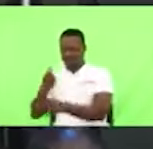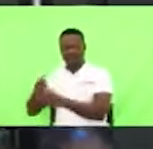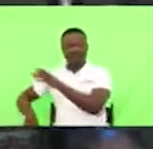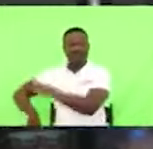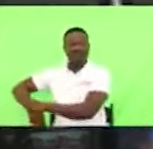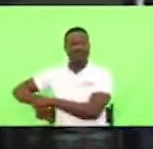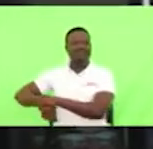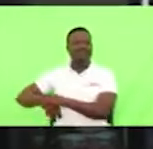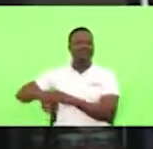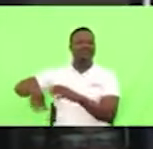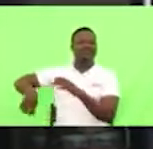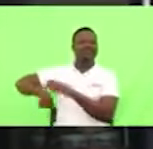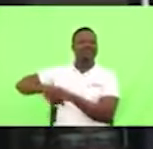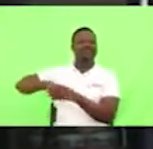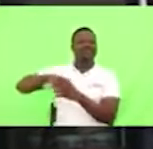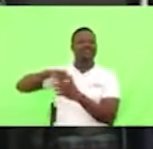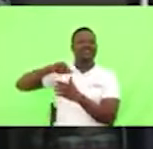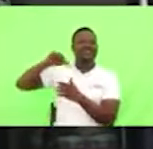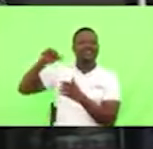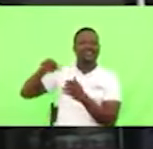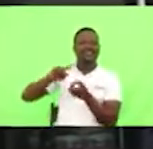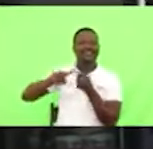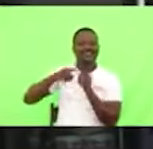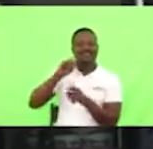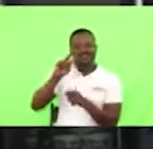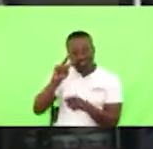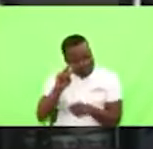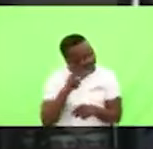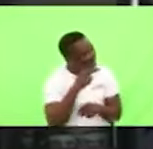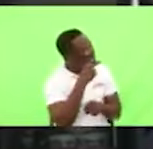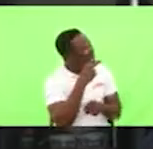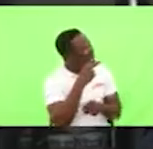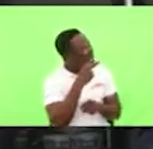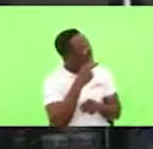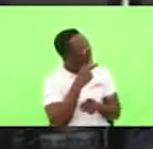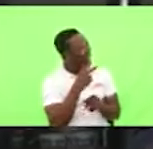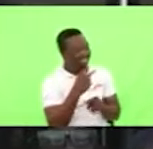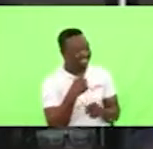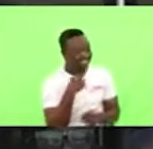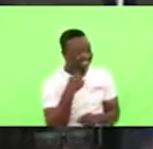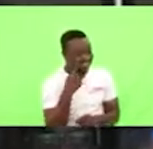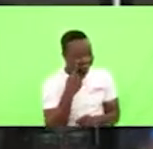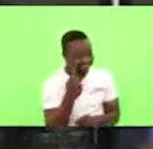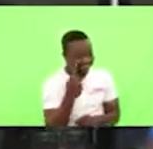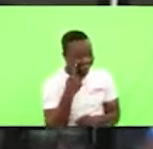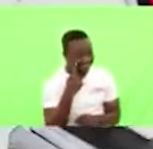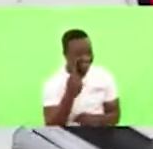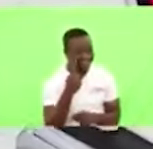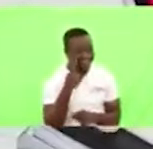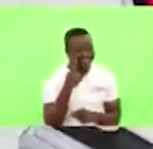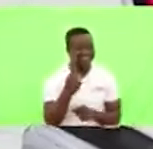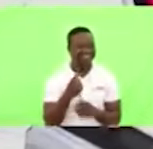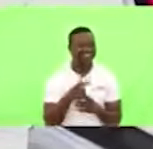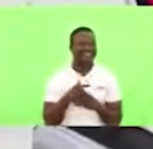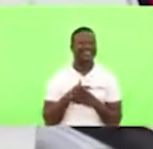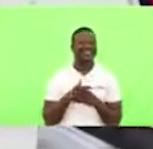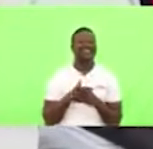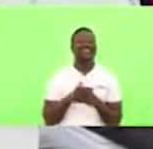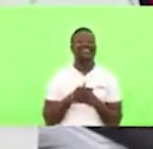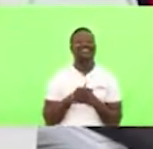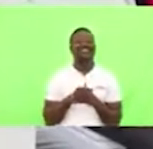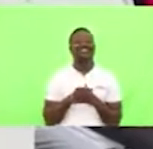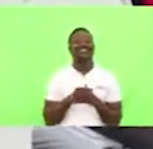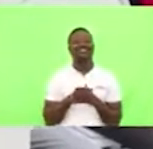you were taking the friend turned. And then the other one said, "Say, I told you. I told you."